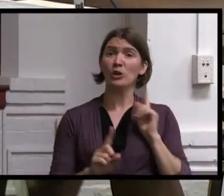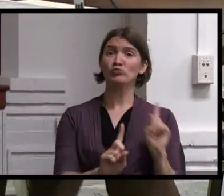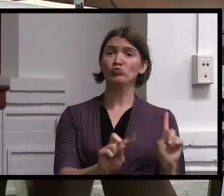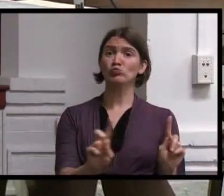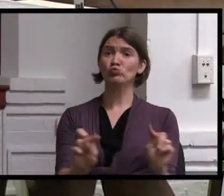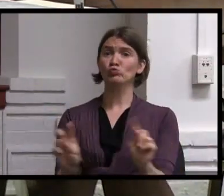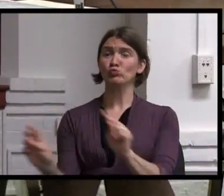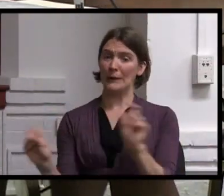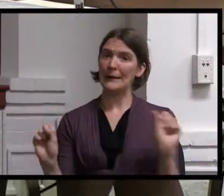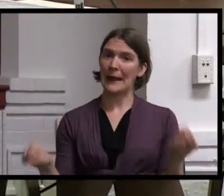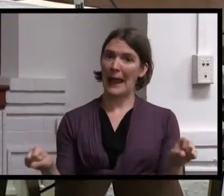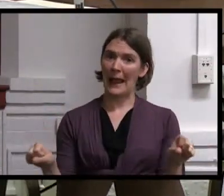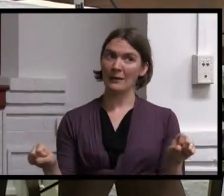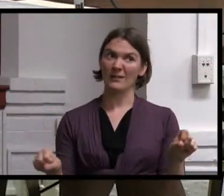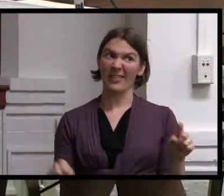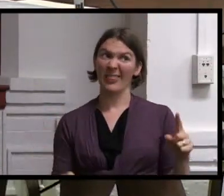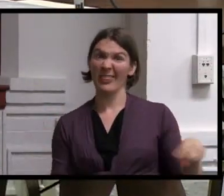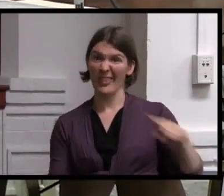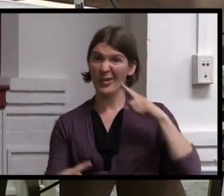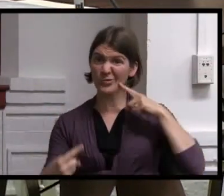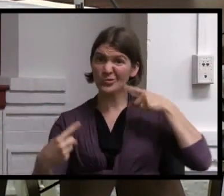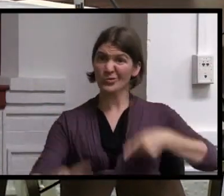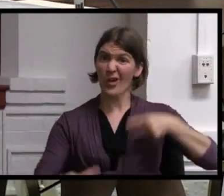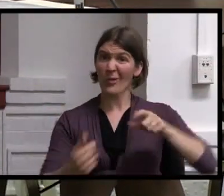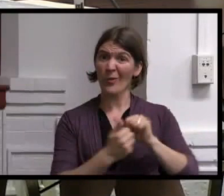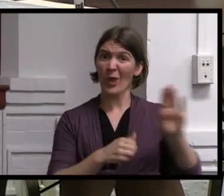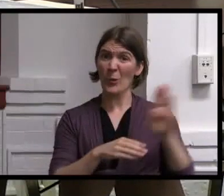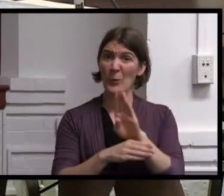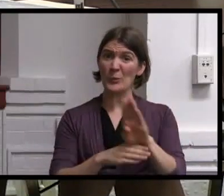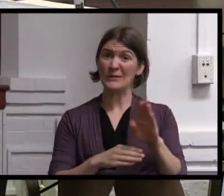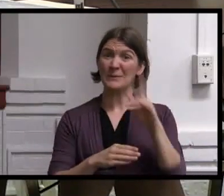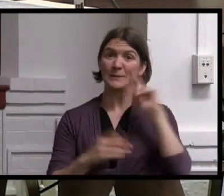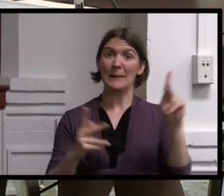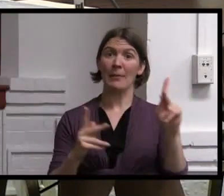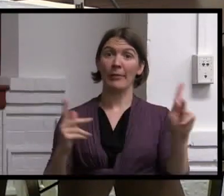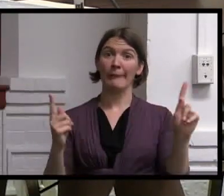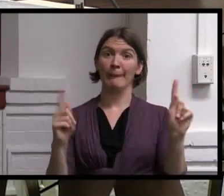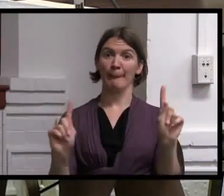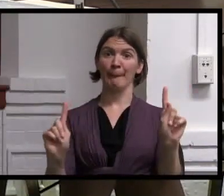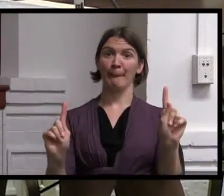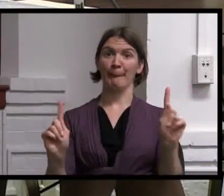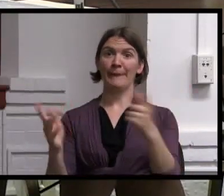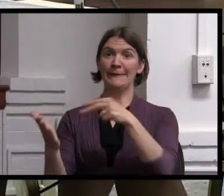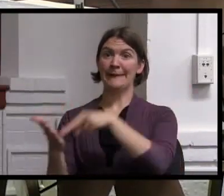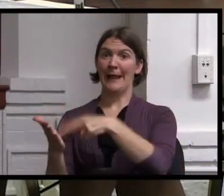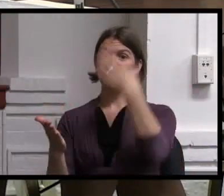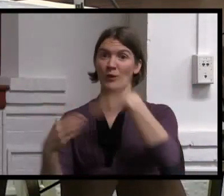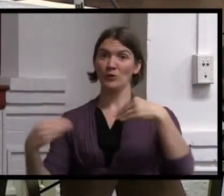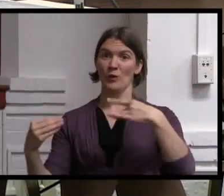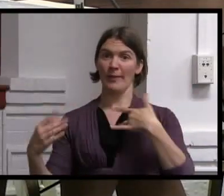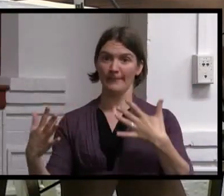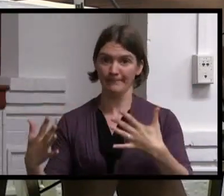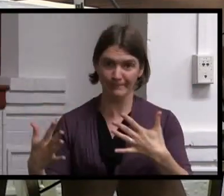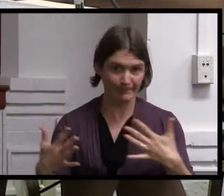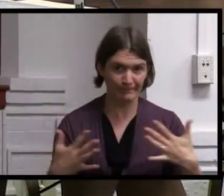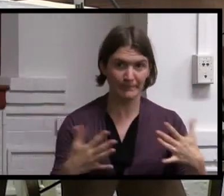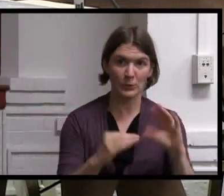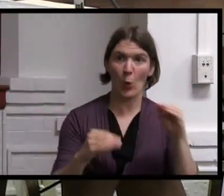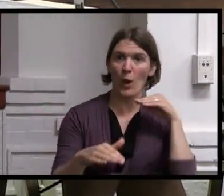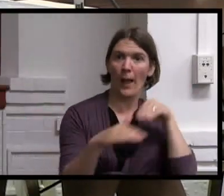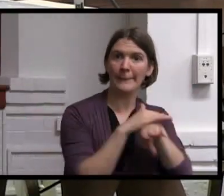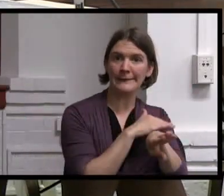here, they're struggling, and this issue affects their bottom